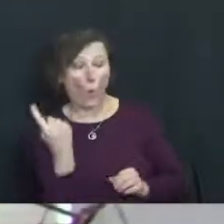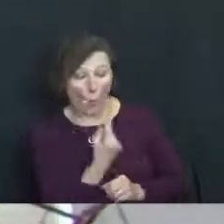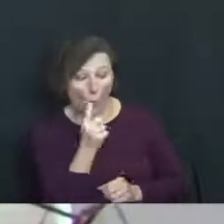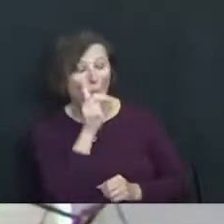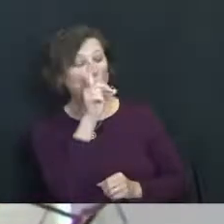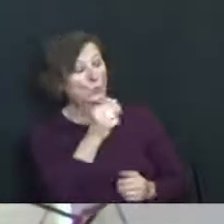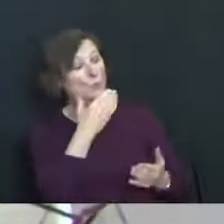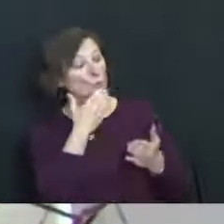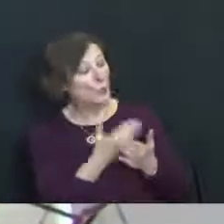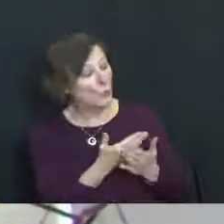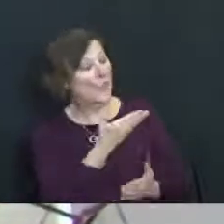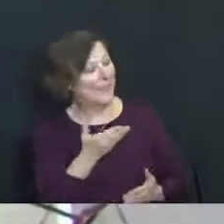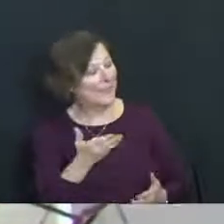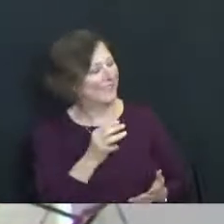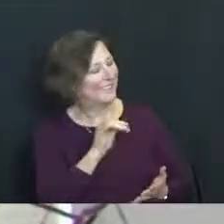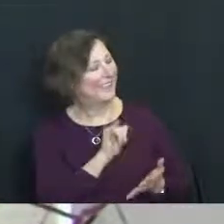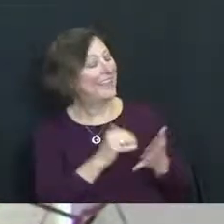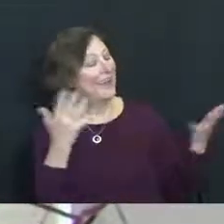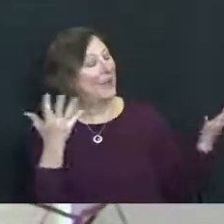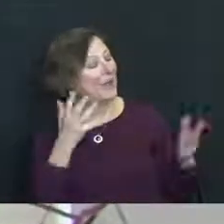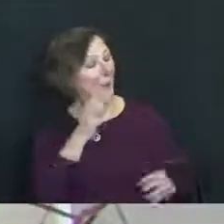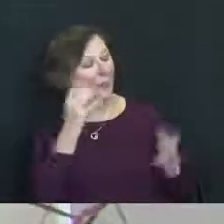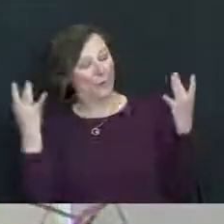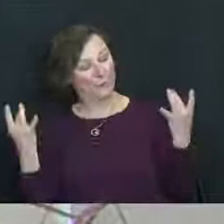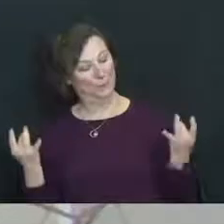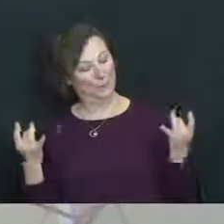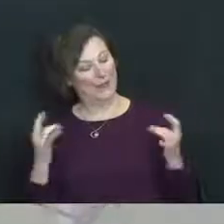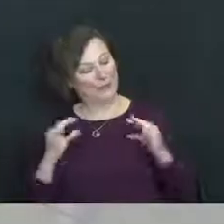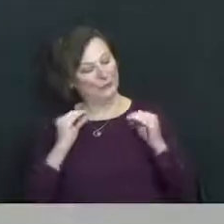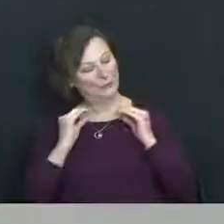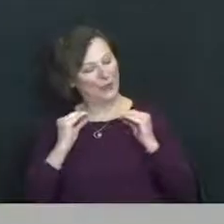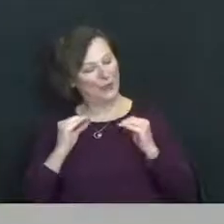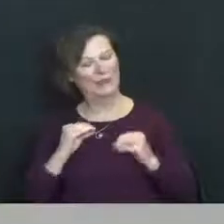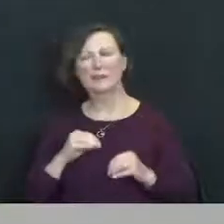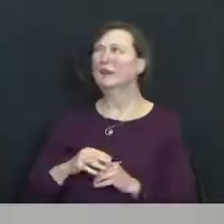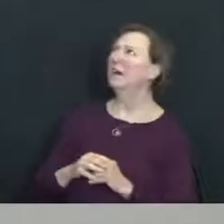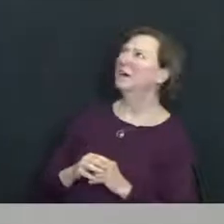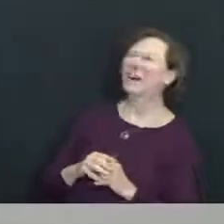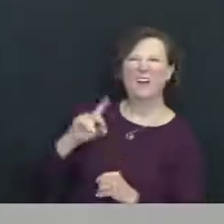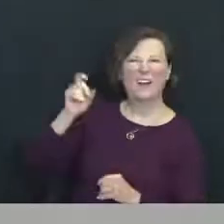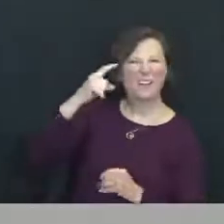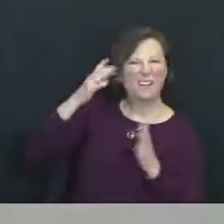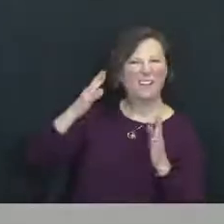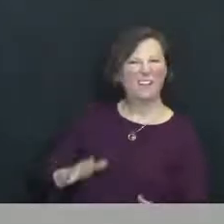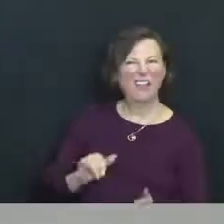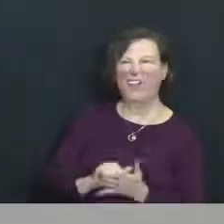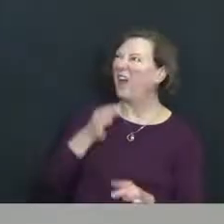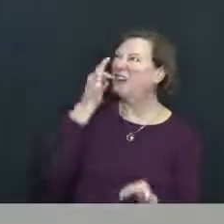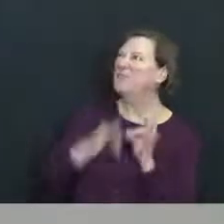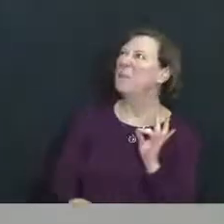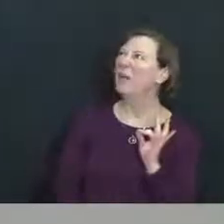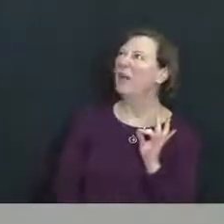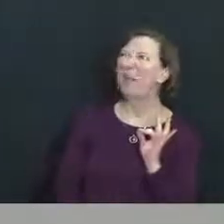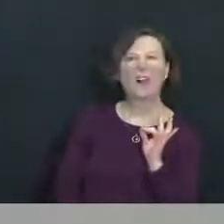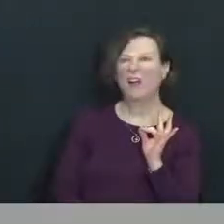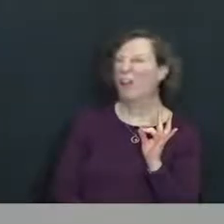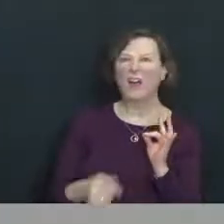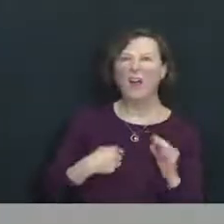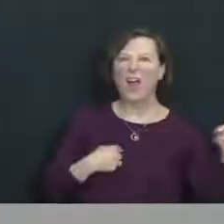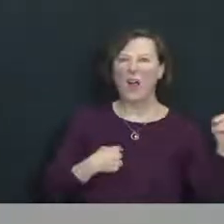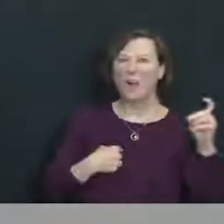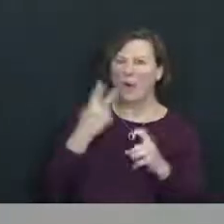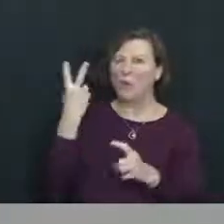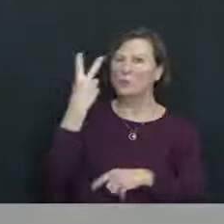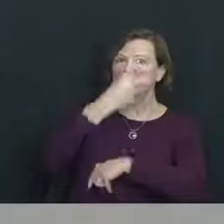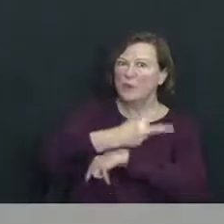things. That's what the Buddha taught." But the governor thought this answer far too simple to have walked 2